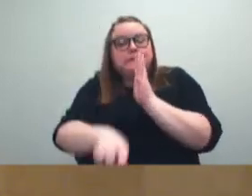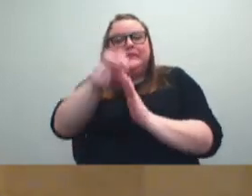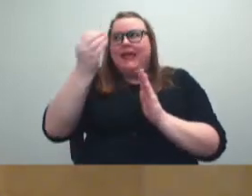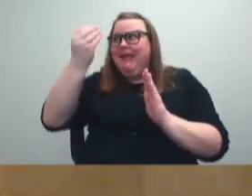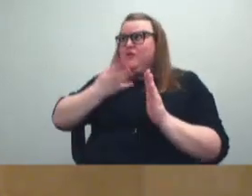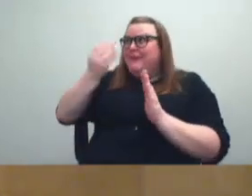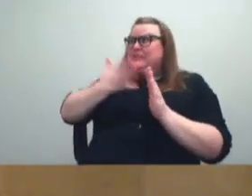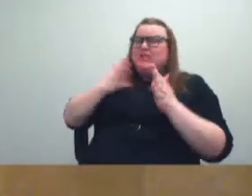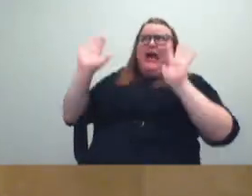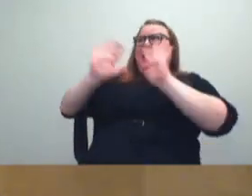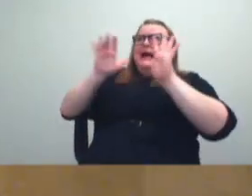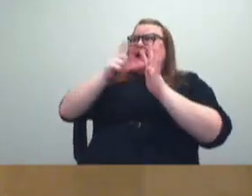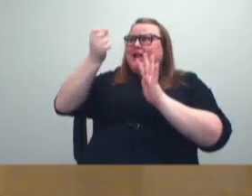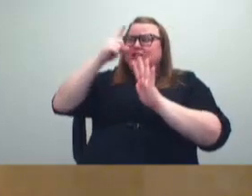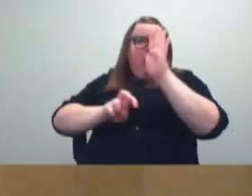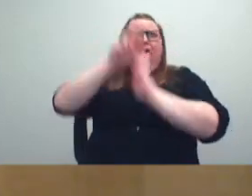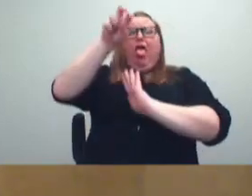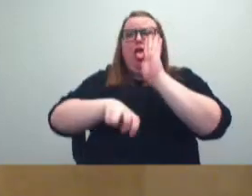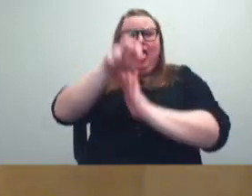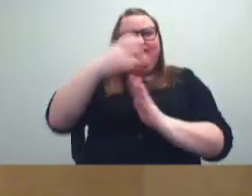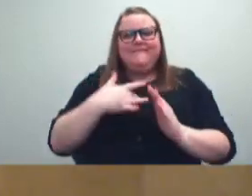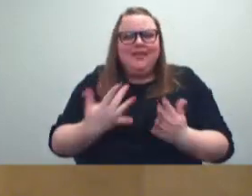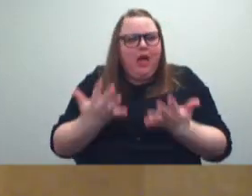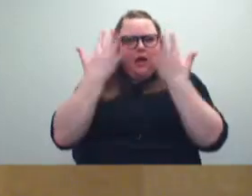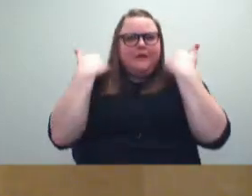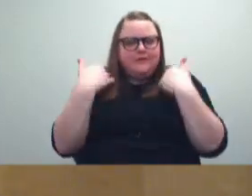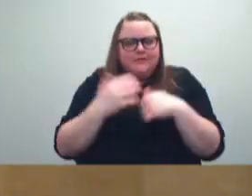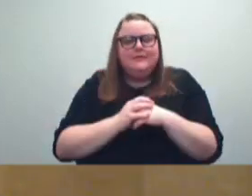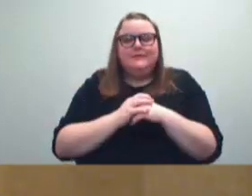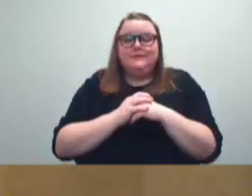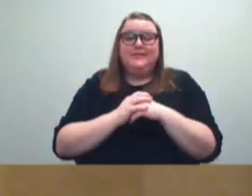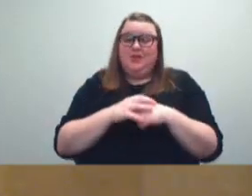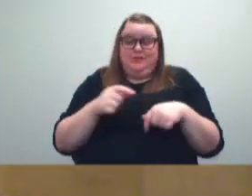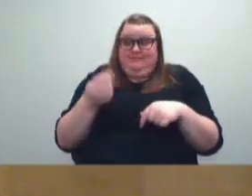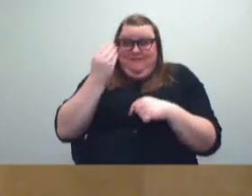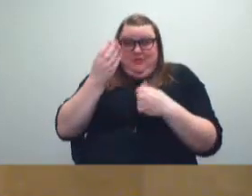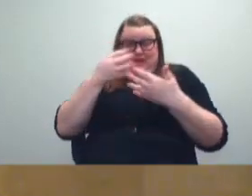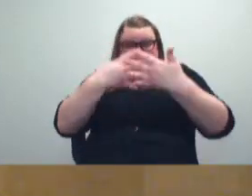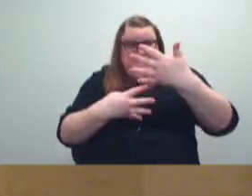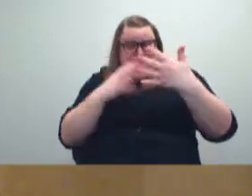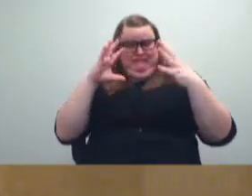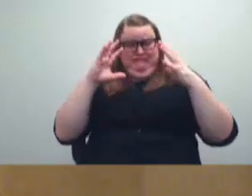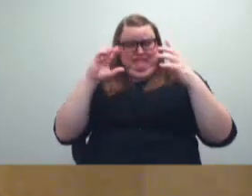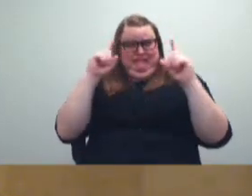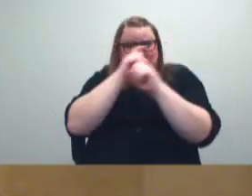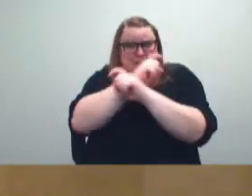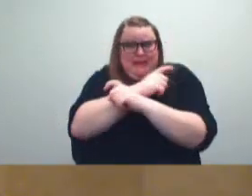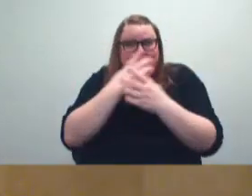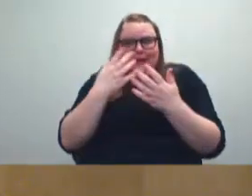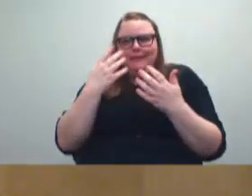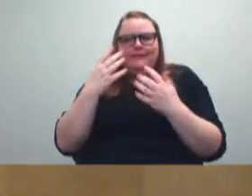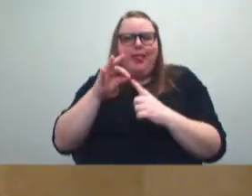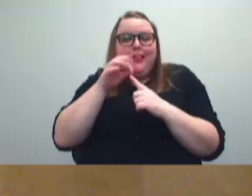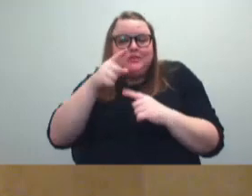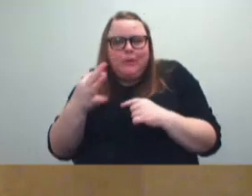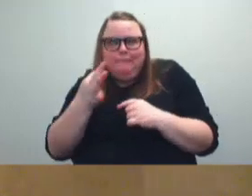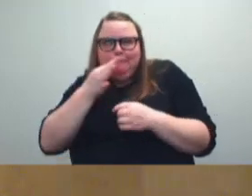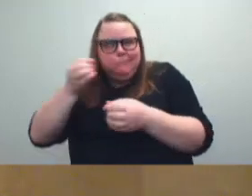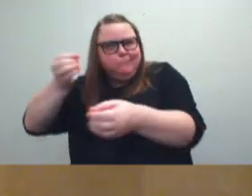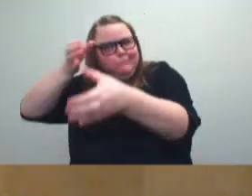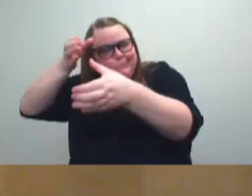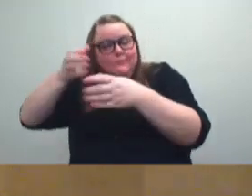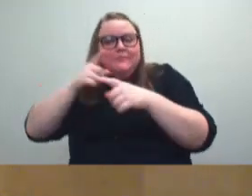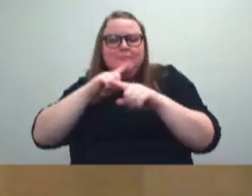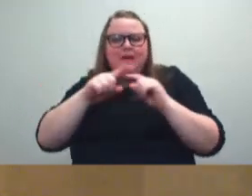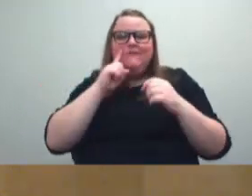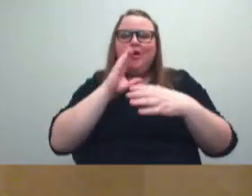you're smart as the people in the room that I've been able to hang out in, but it's hard. And so for your average person who lives in our